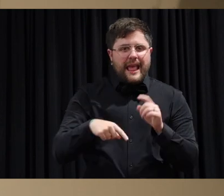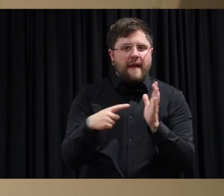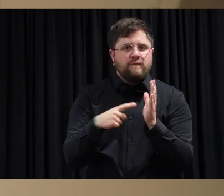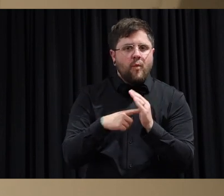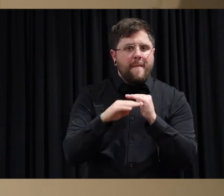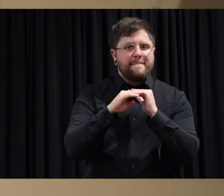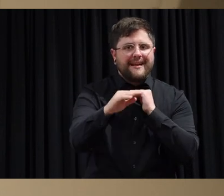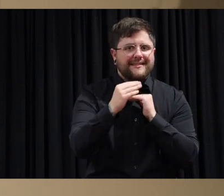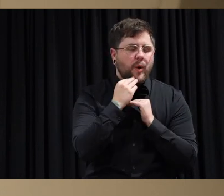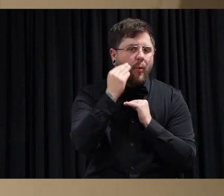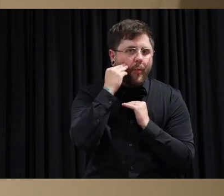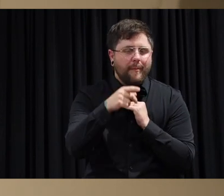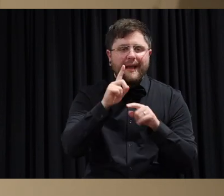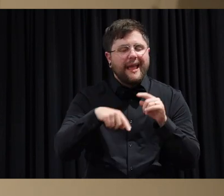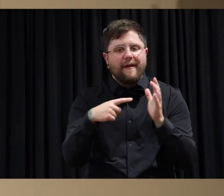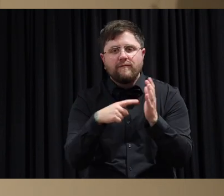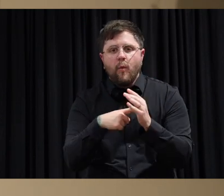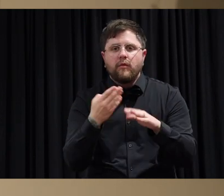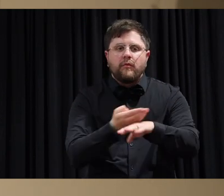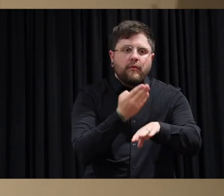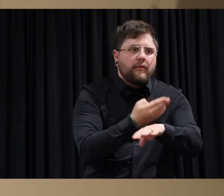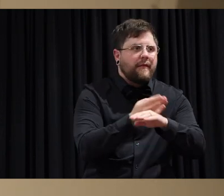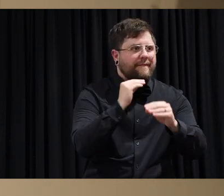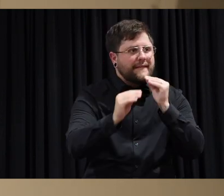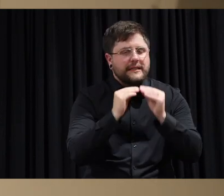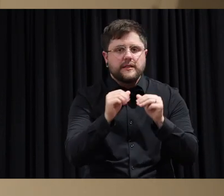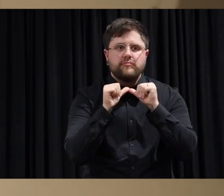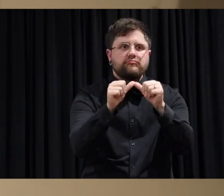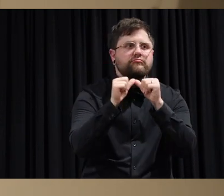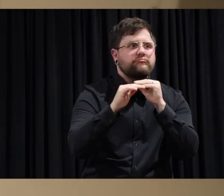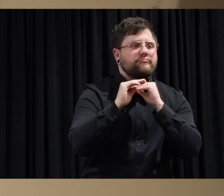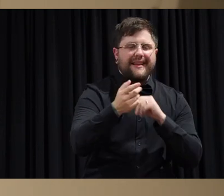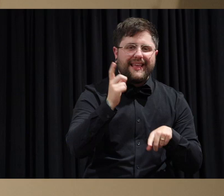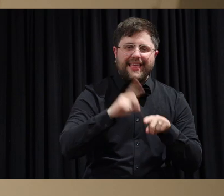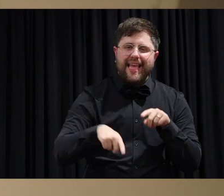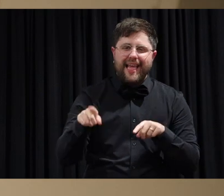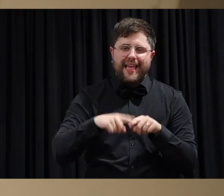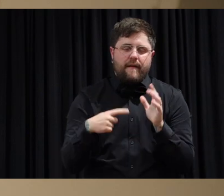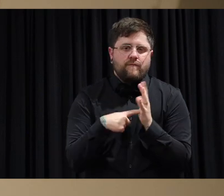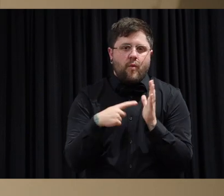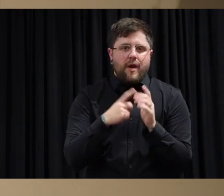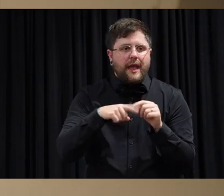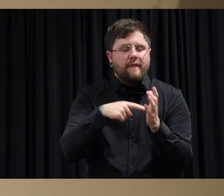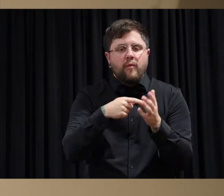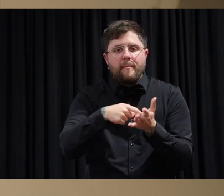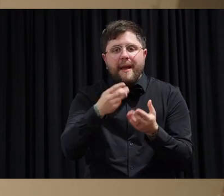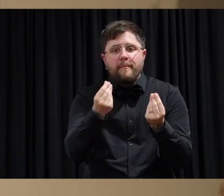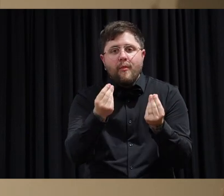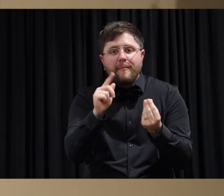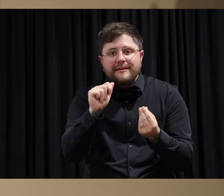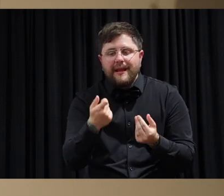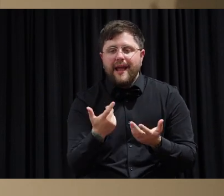home. They can't afford to upkeep it. They can't afford to repair it. They can't afford to do the home improvements. They can't afford to pay the property